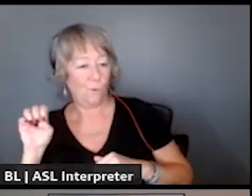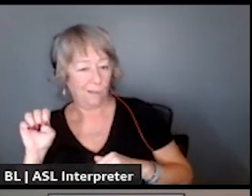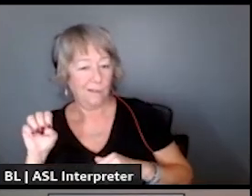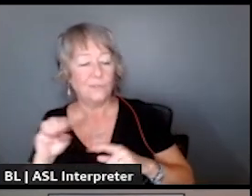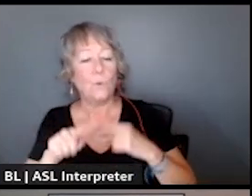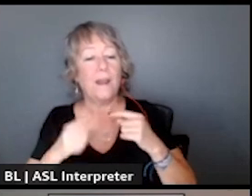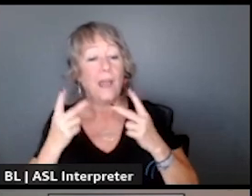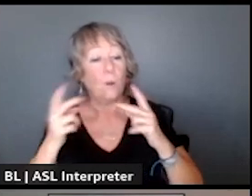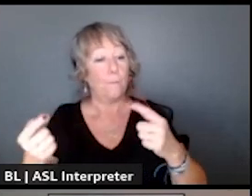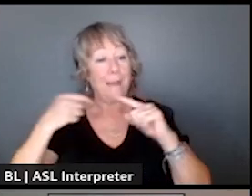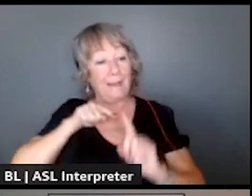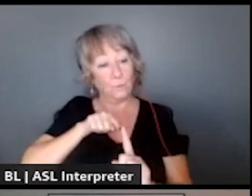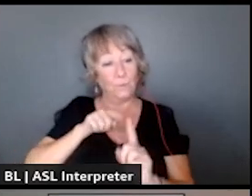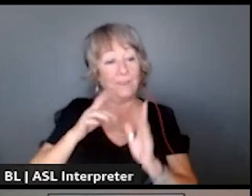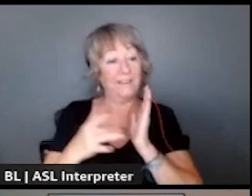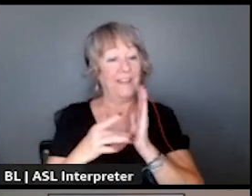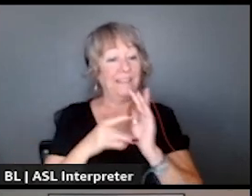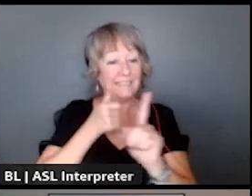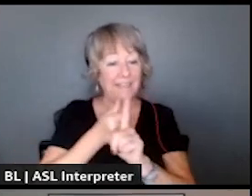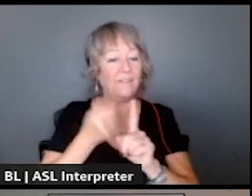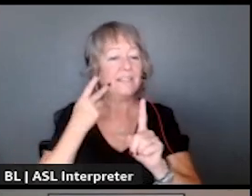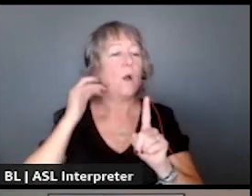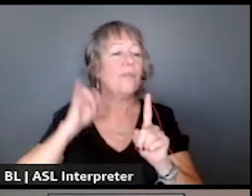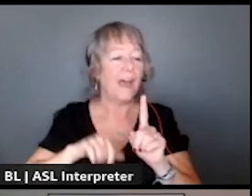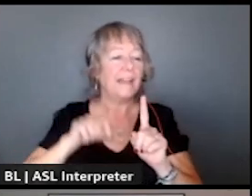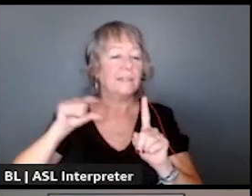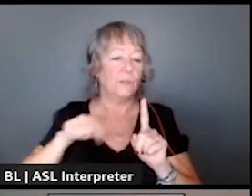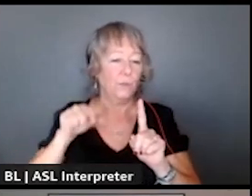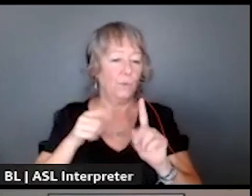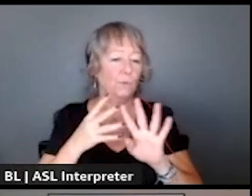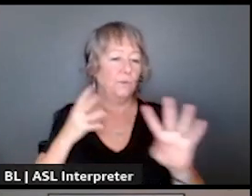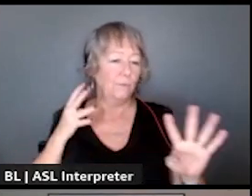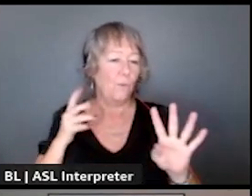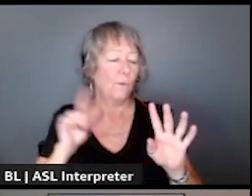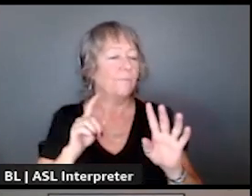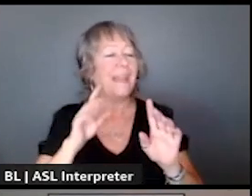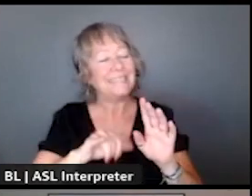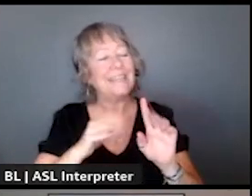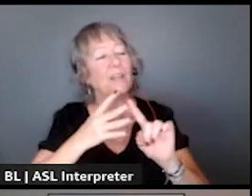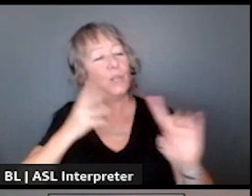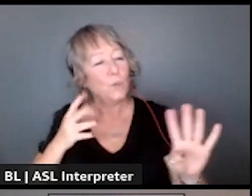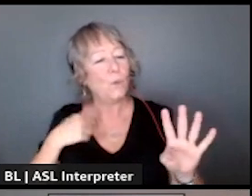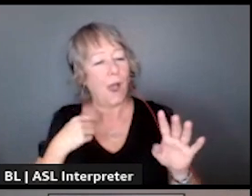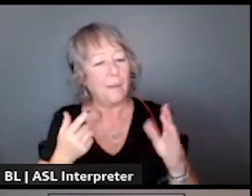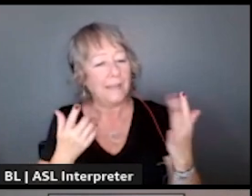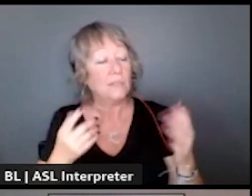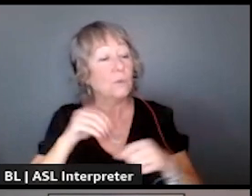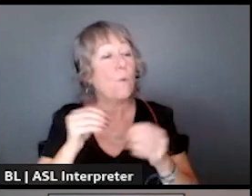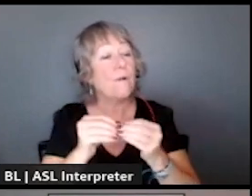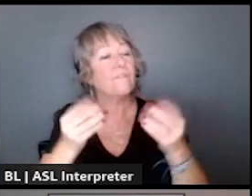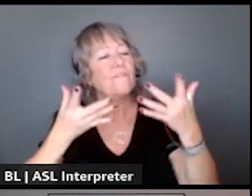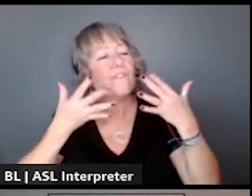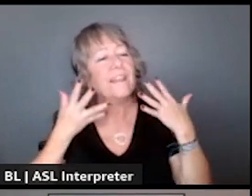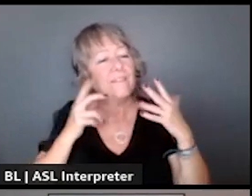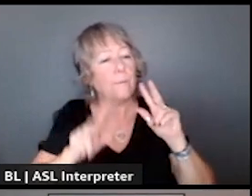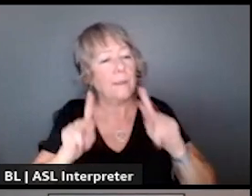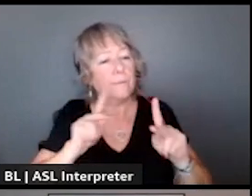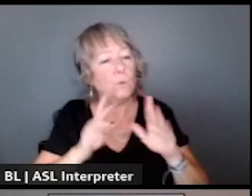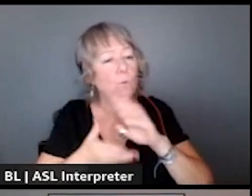the topology is very pretty. It looks like a mandala, but like. Oh, yes. Yeah, we'll get to that. Let's see some pictures of these things. Yeah. I think this is actually their